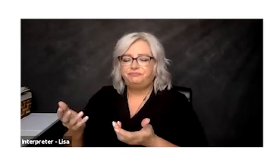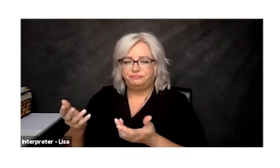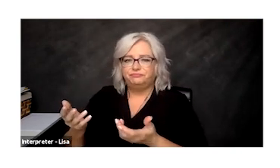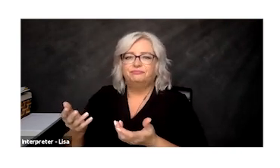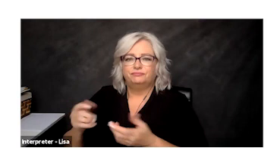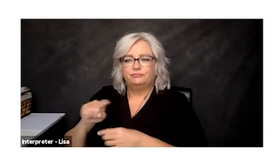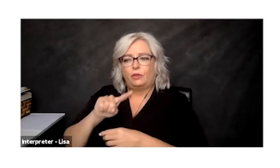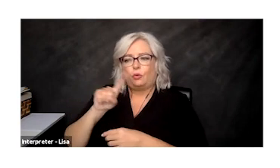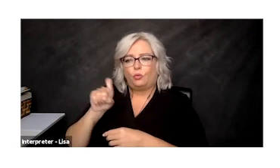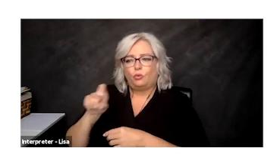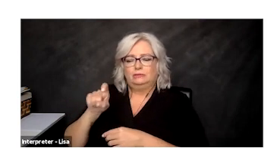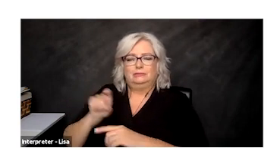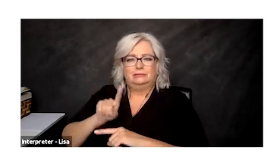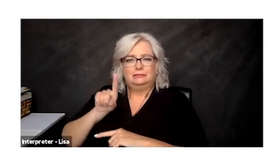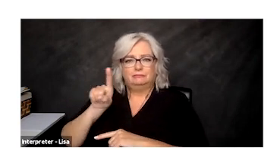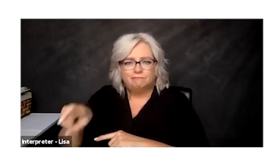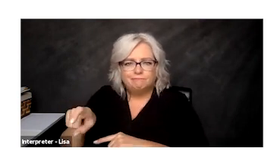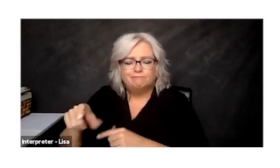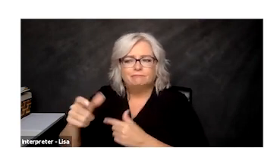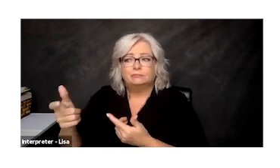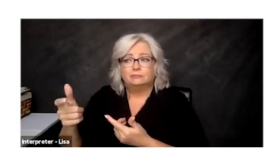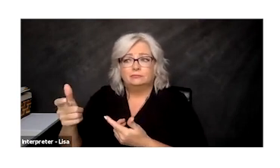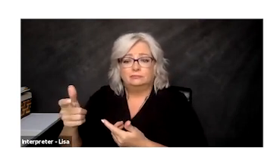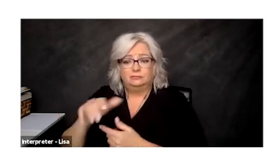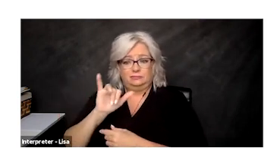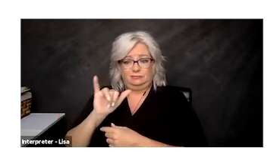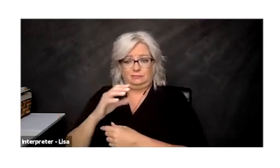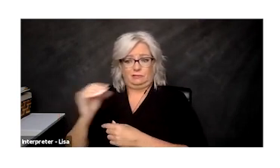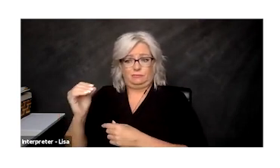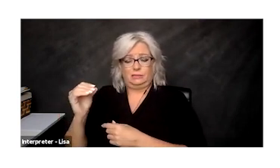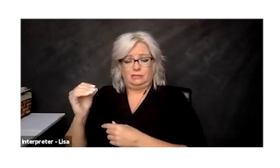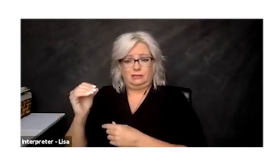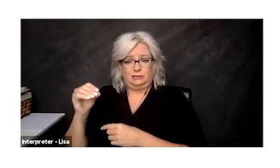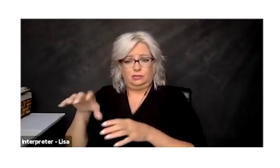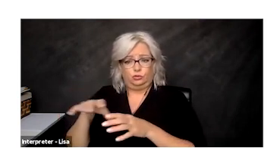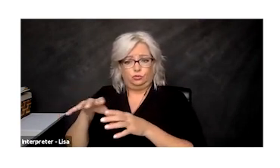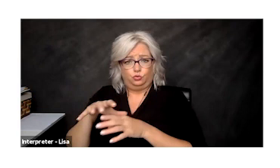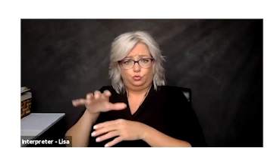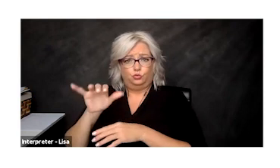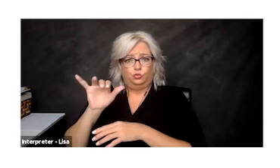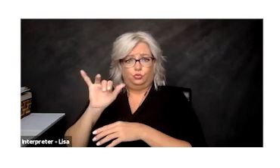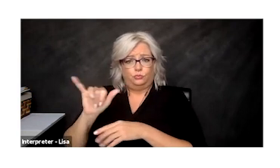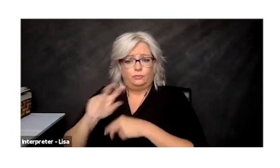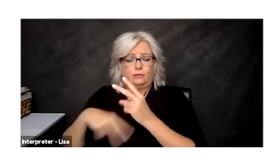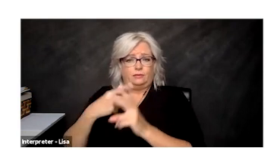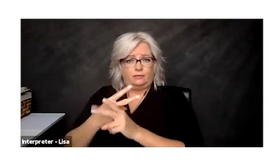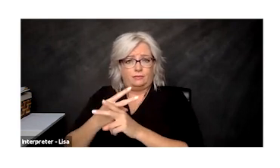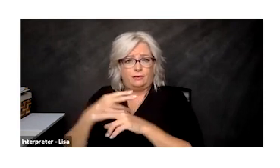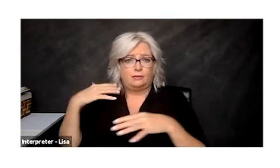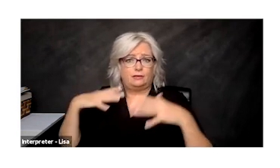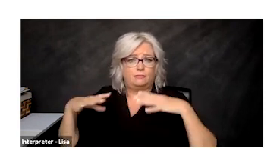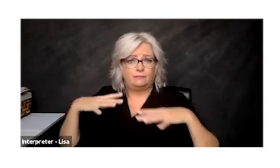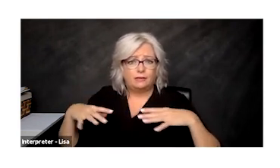need to ask is, would these companies be doing these sort of initiatives if they weren't called out